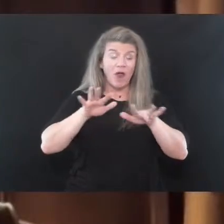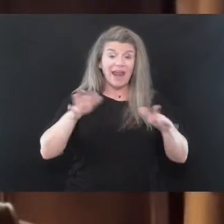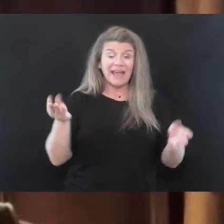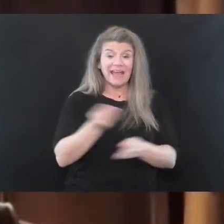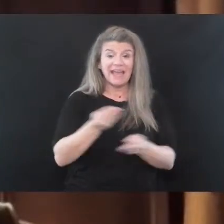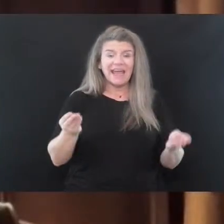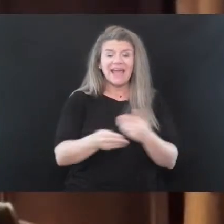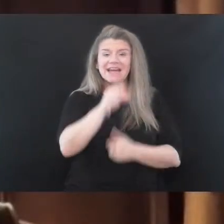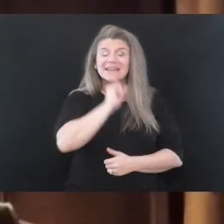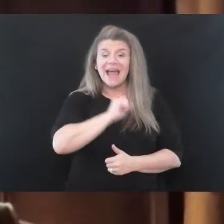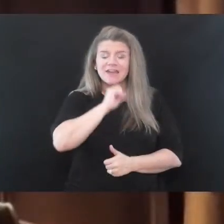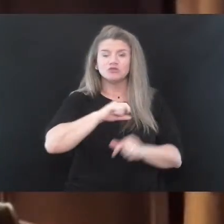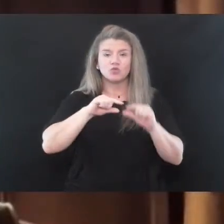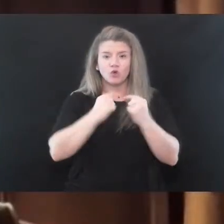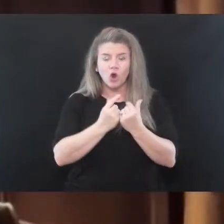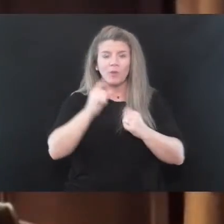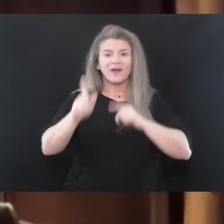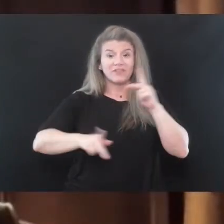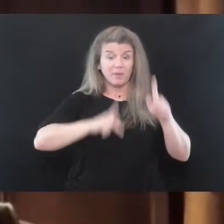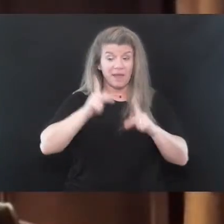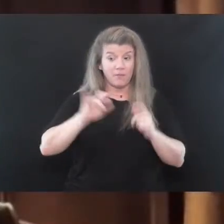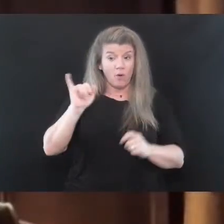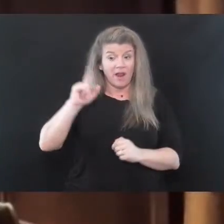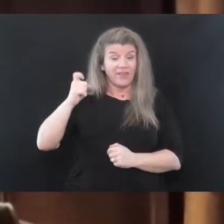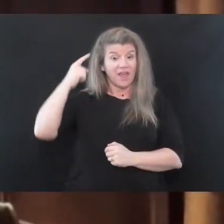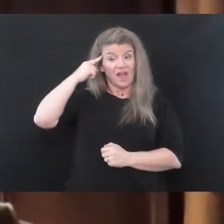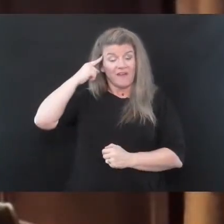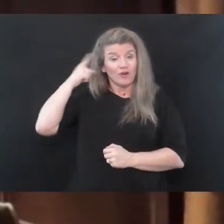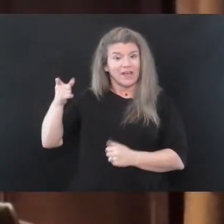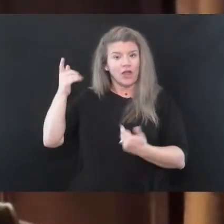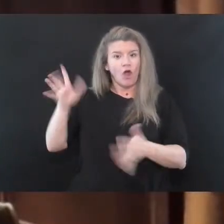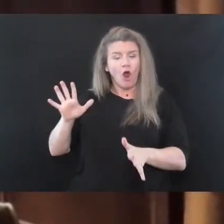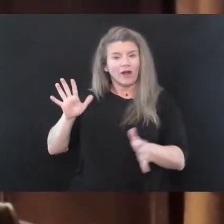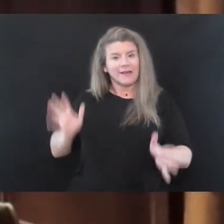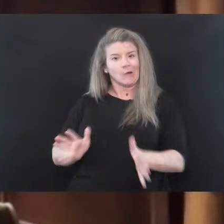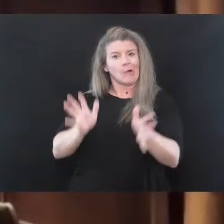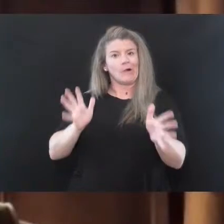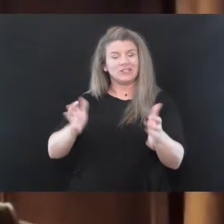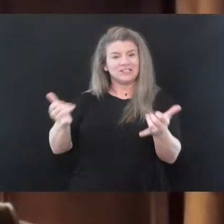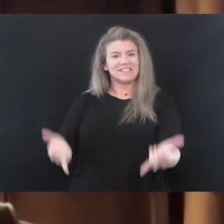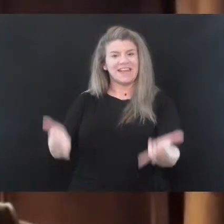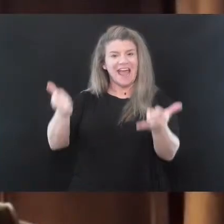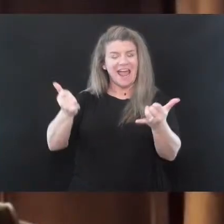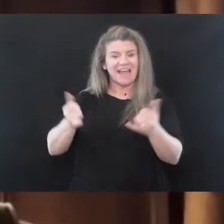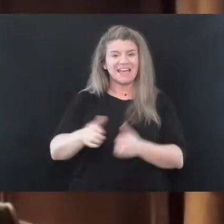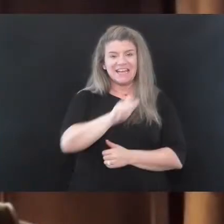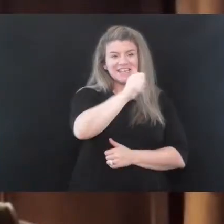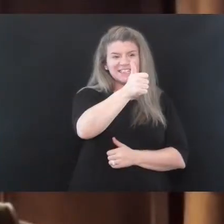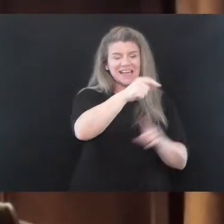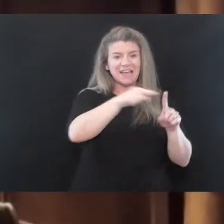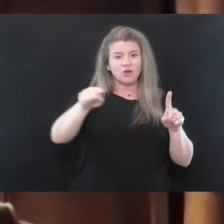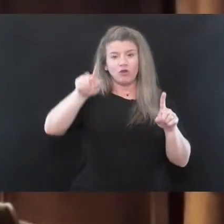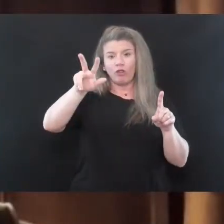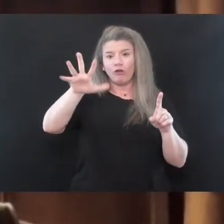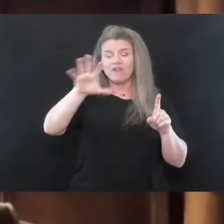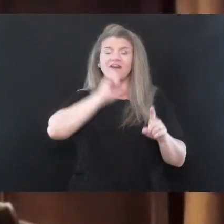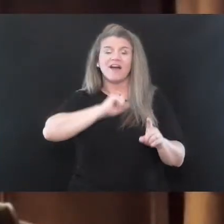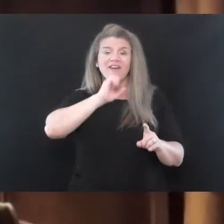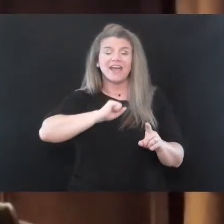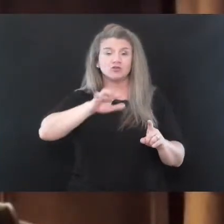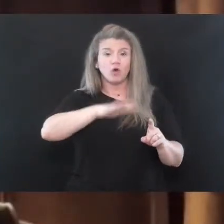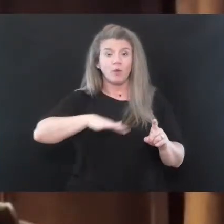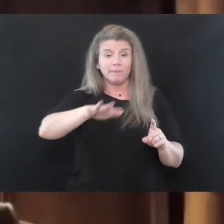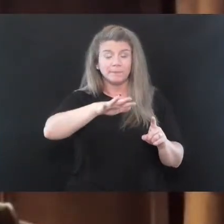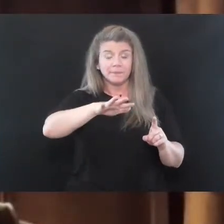the age group of people that the governor talked about, in the 10 to 35-year-old age group,